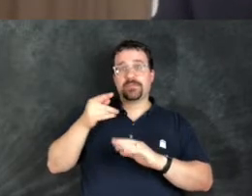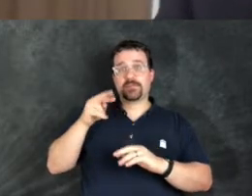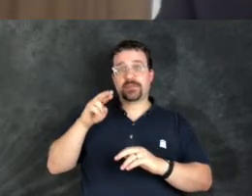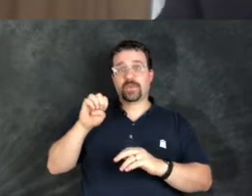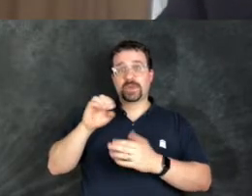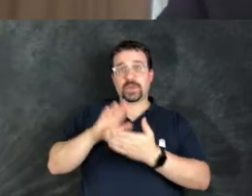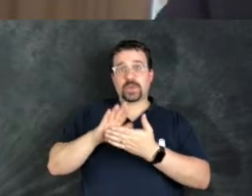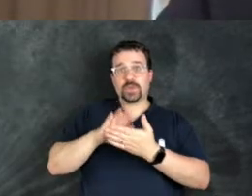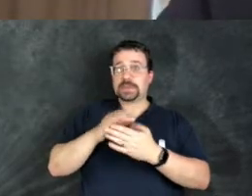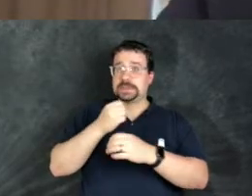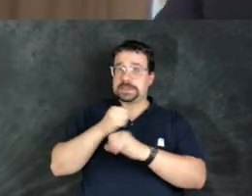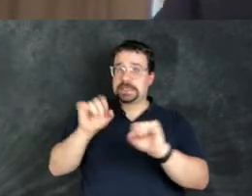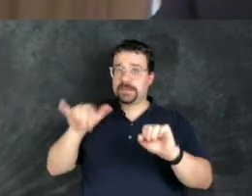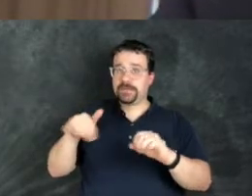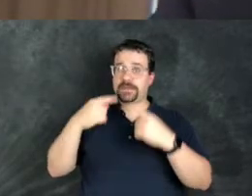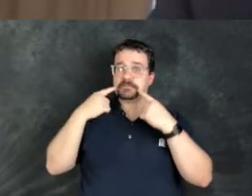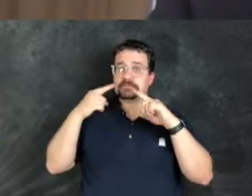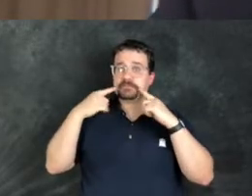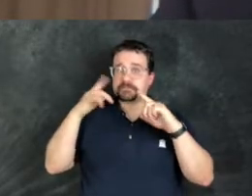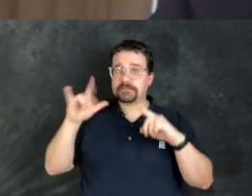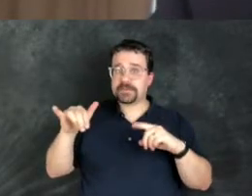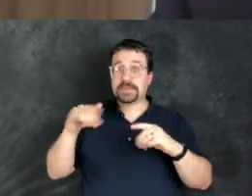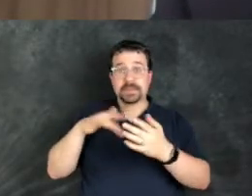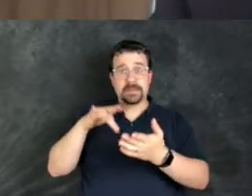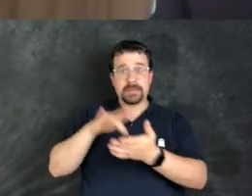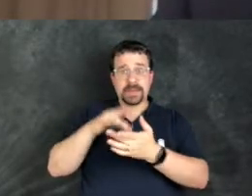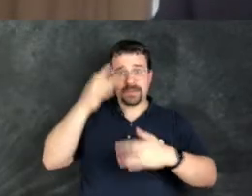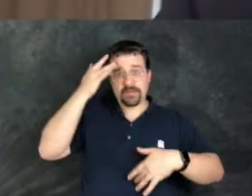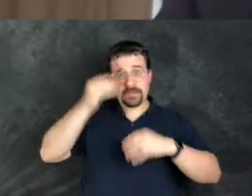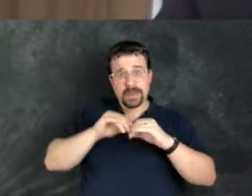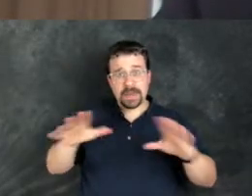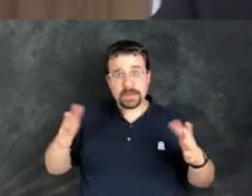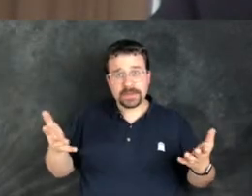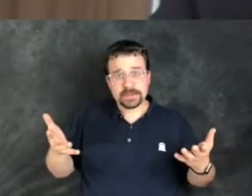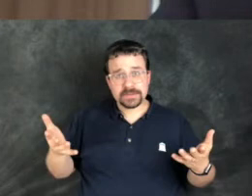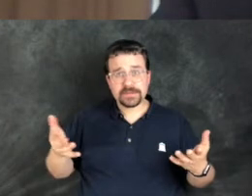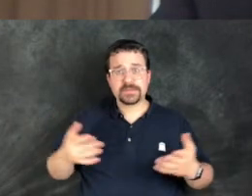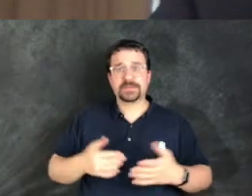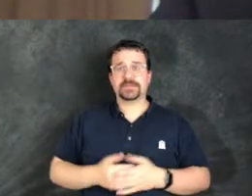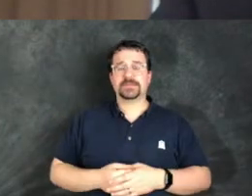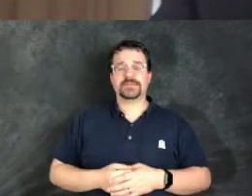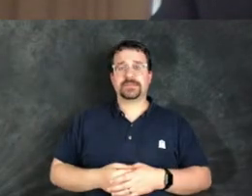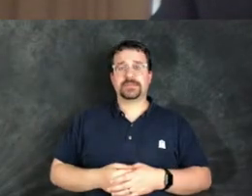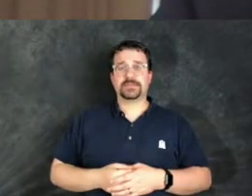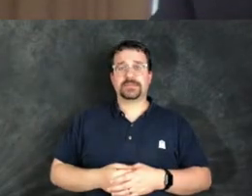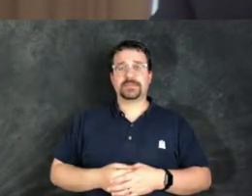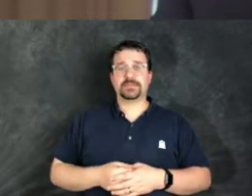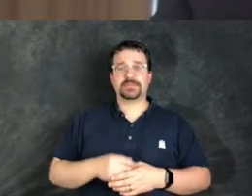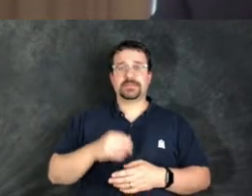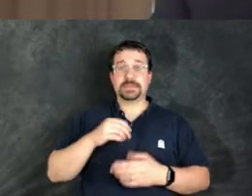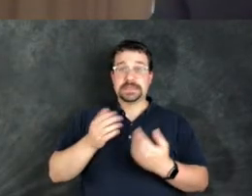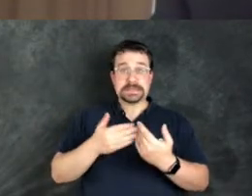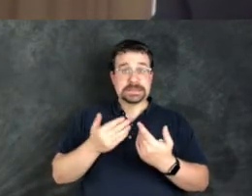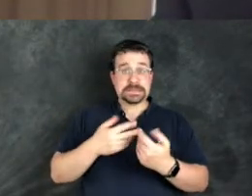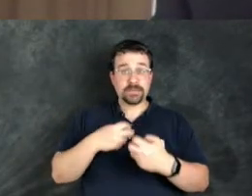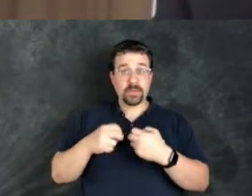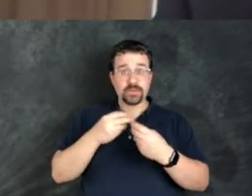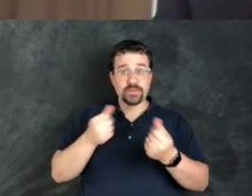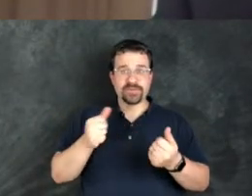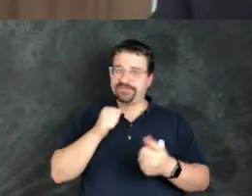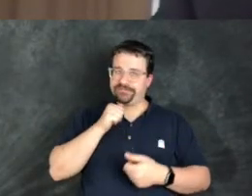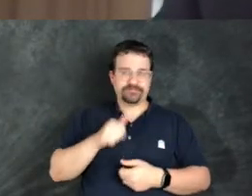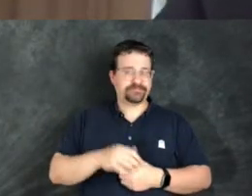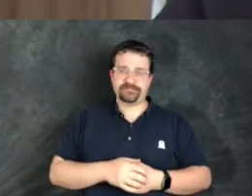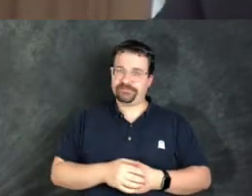preschool safely and effectively in the middle of a pandemic. These are not easy problems to